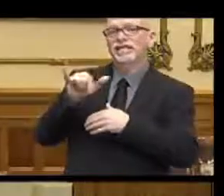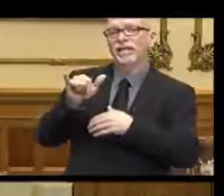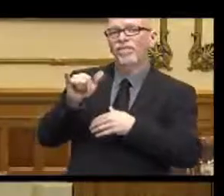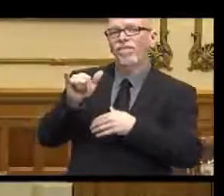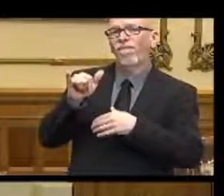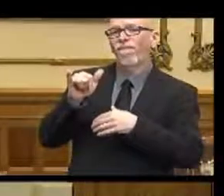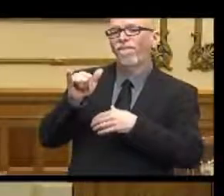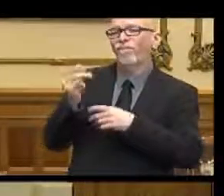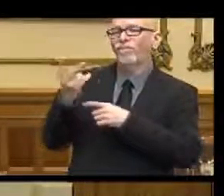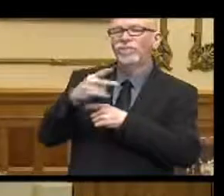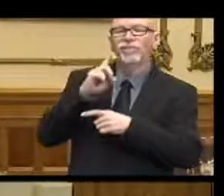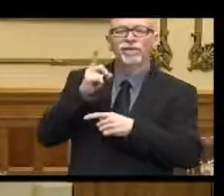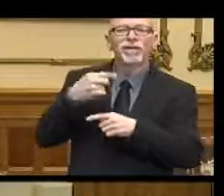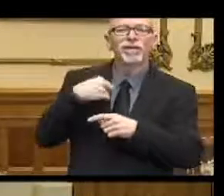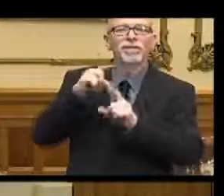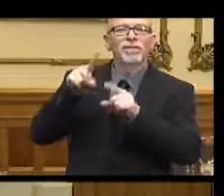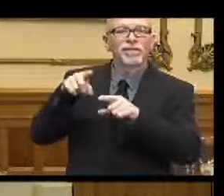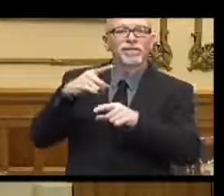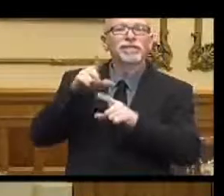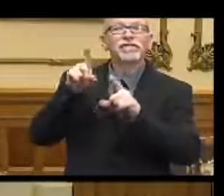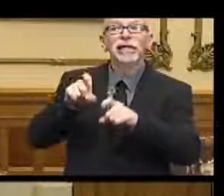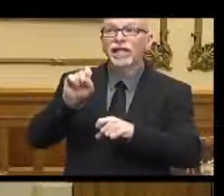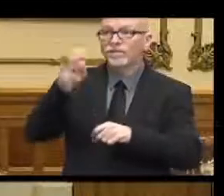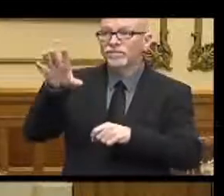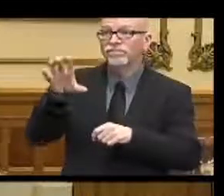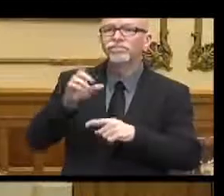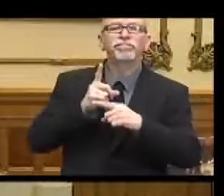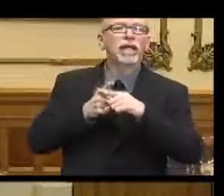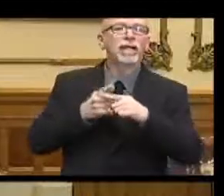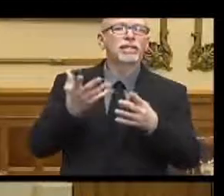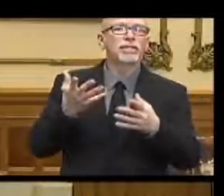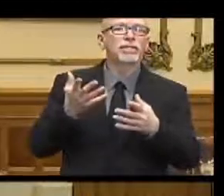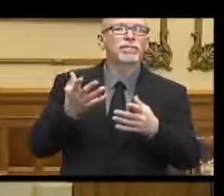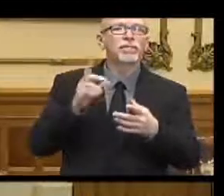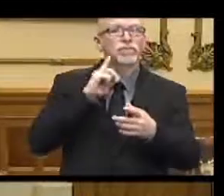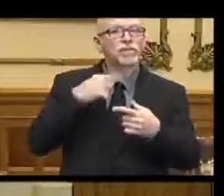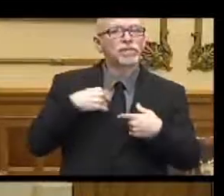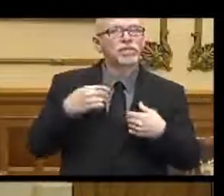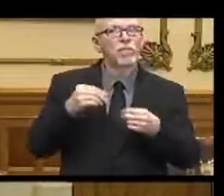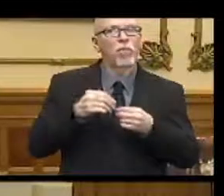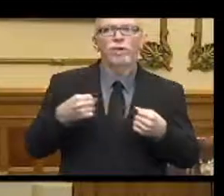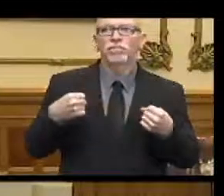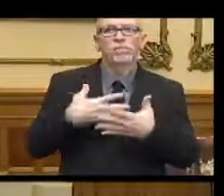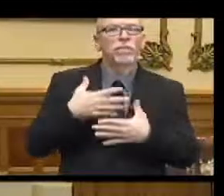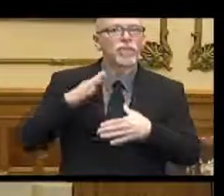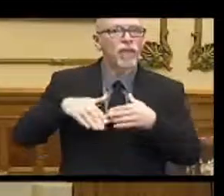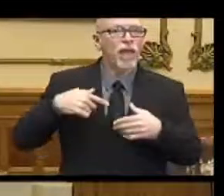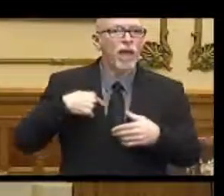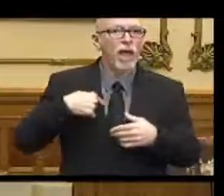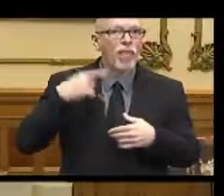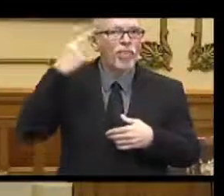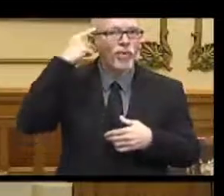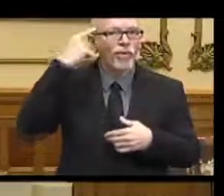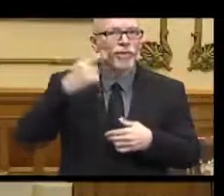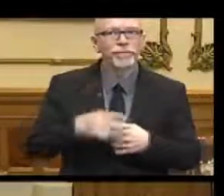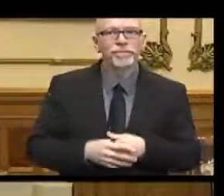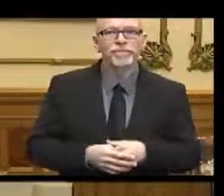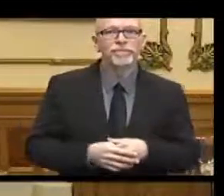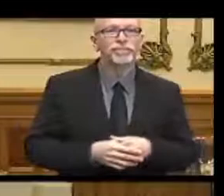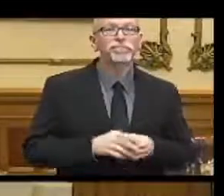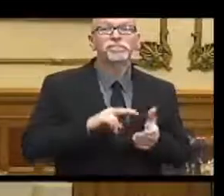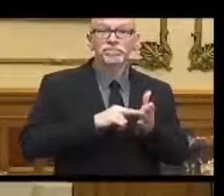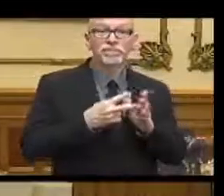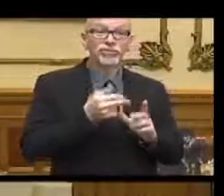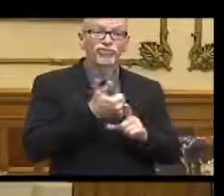day that I was positive, and it was a little more terrifying than I expected it to be, quite honest. Right. So you've